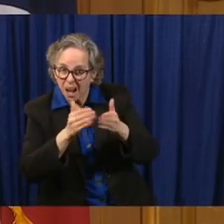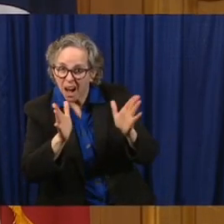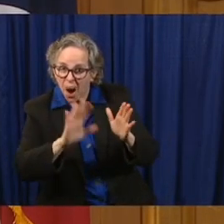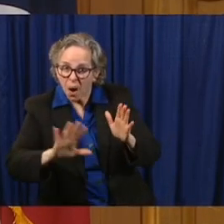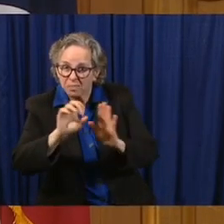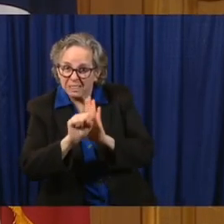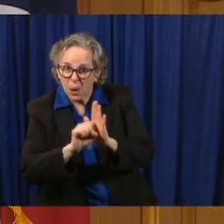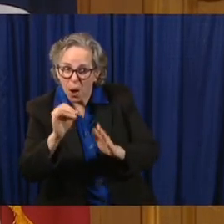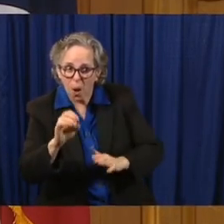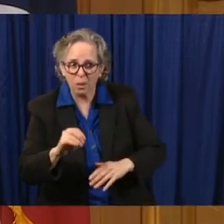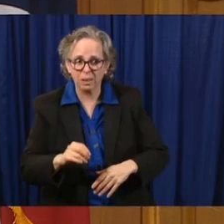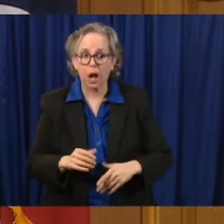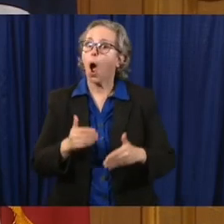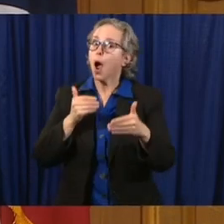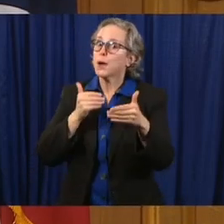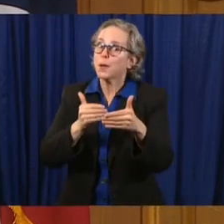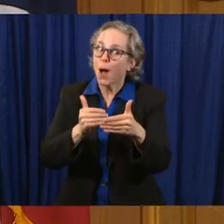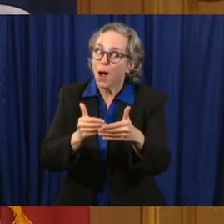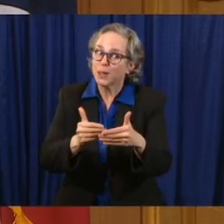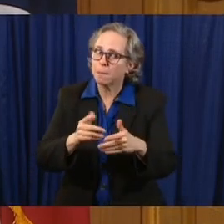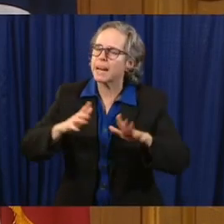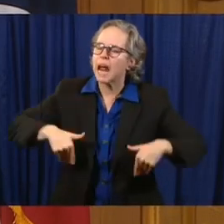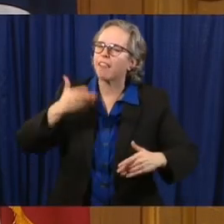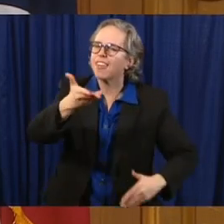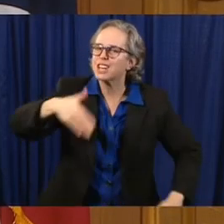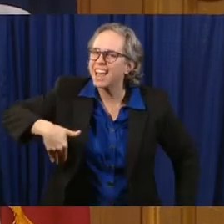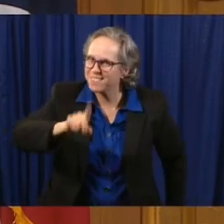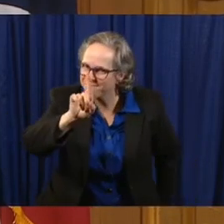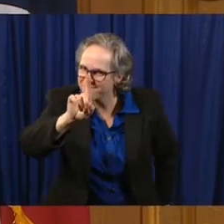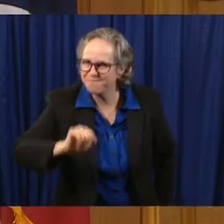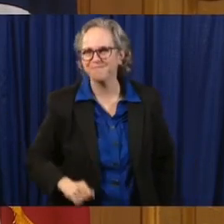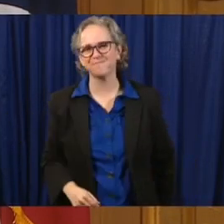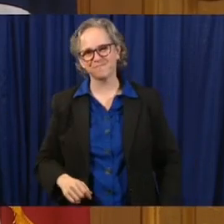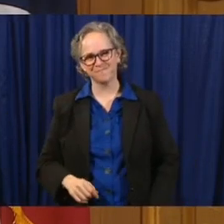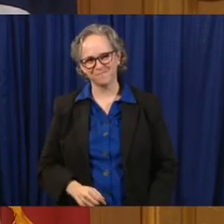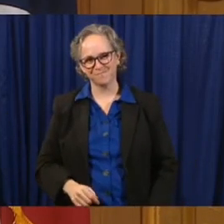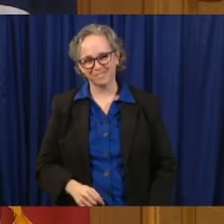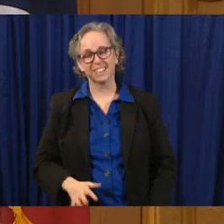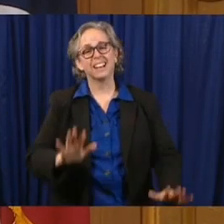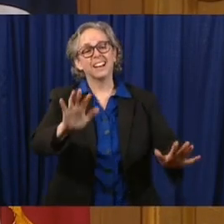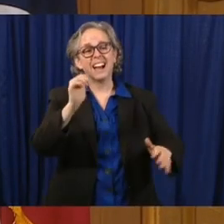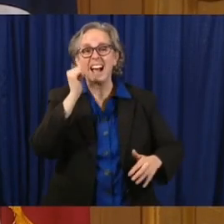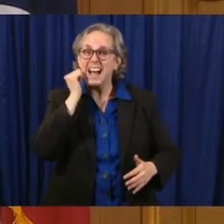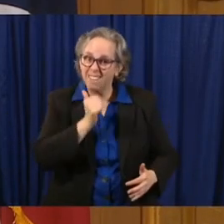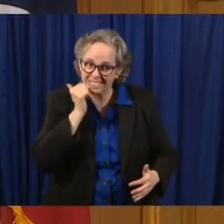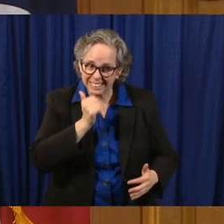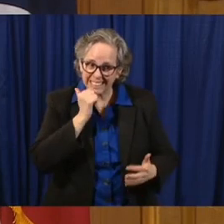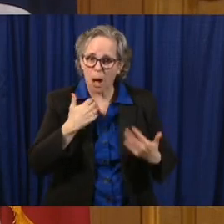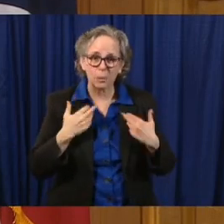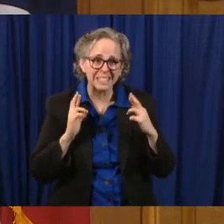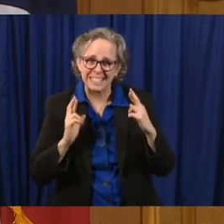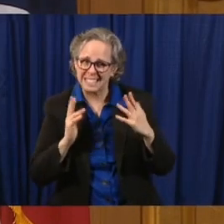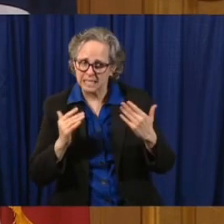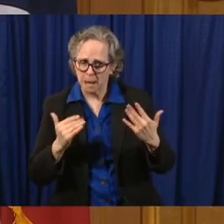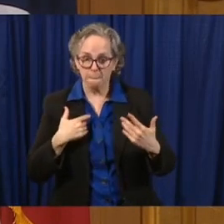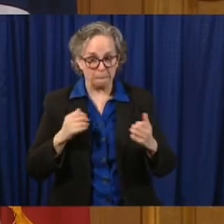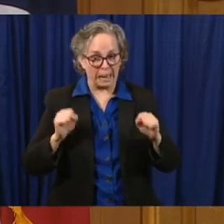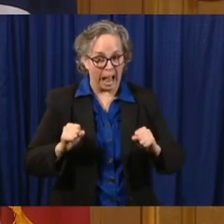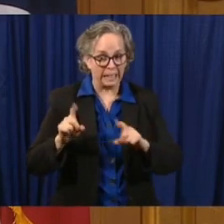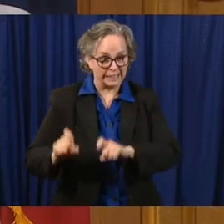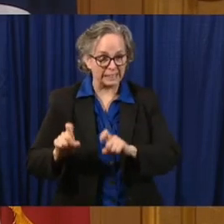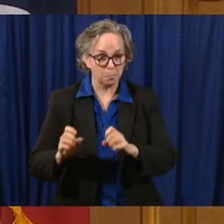number of people very, very sadly died. So Western Ohio is not spared. No part of the